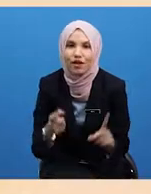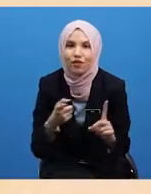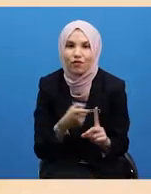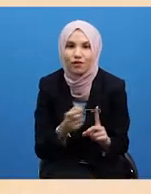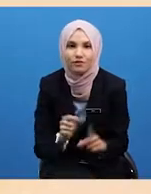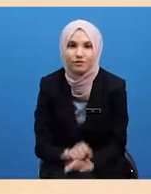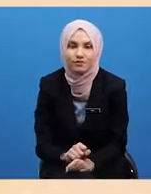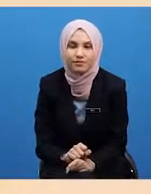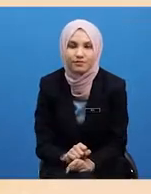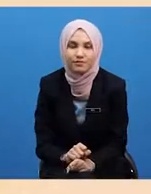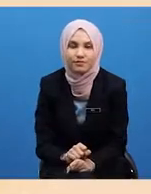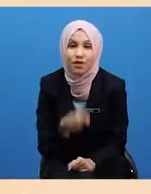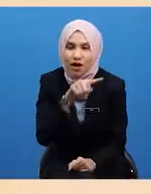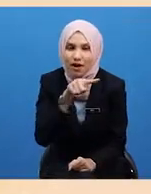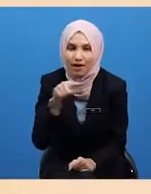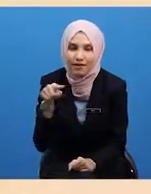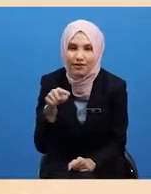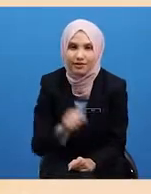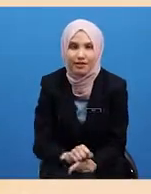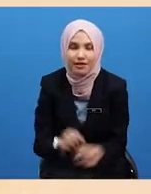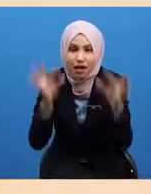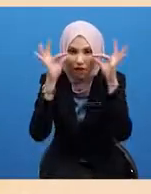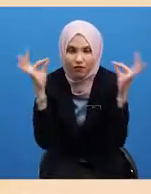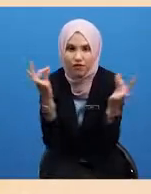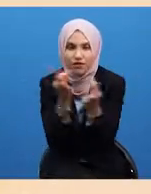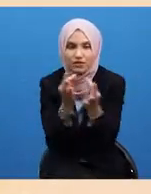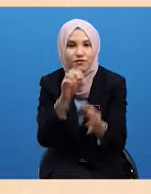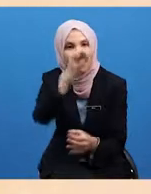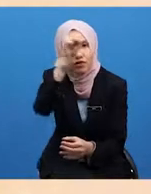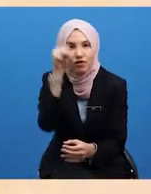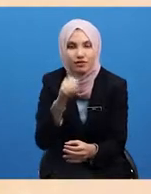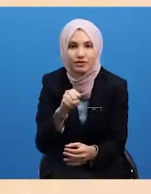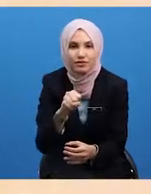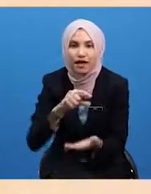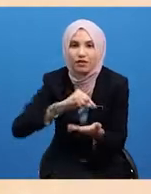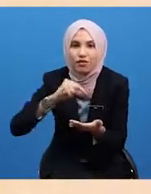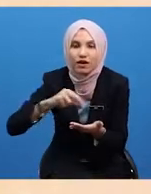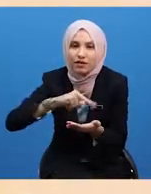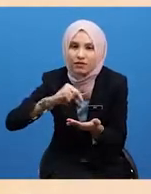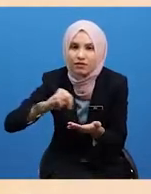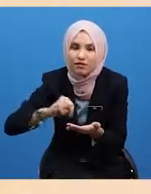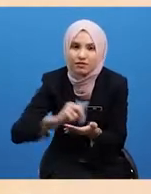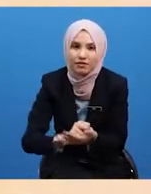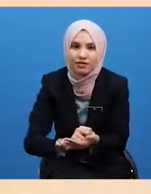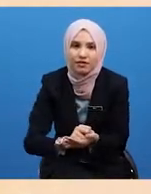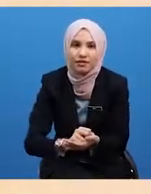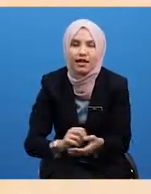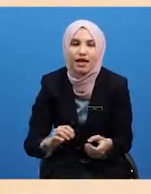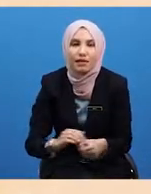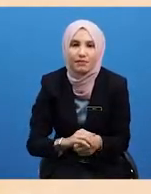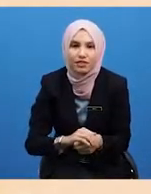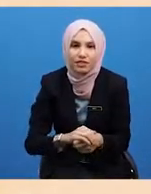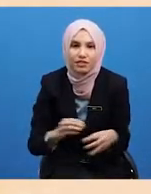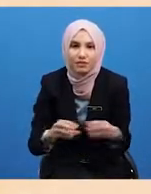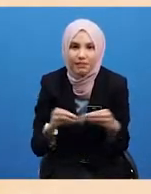First, you underline the focus of this question and write your notes on the empty space on